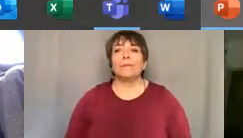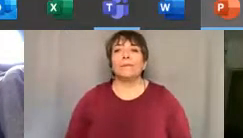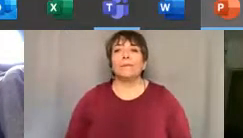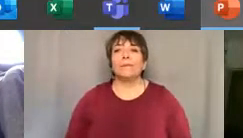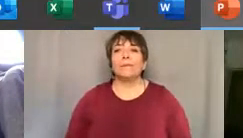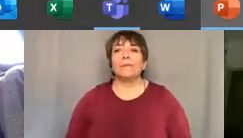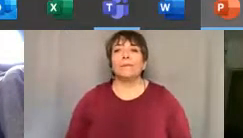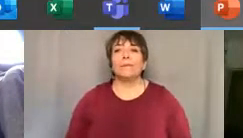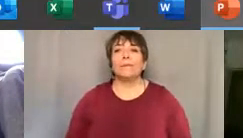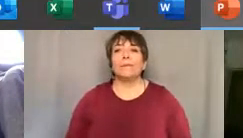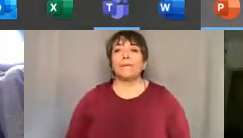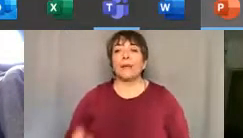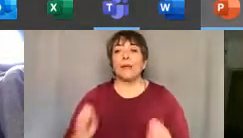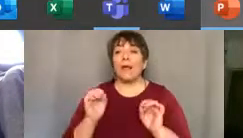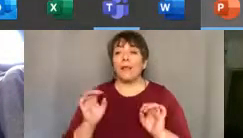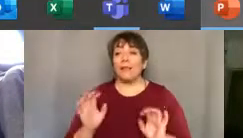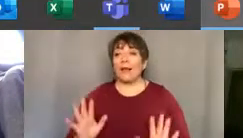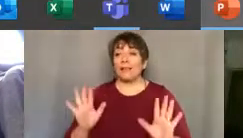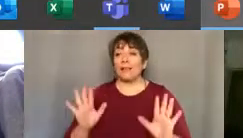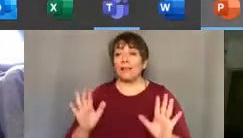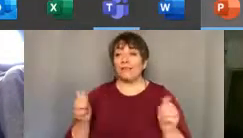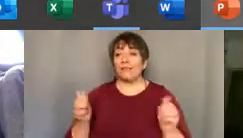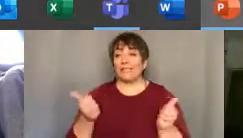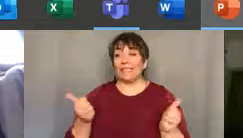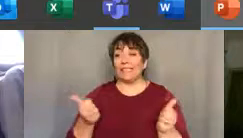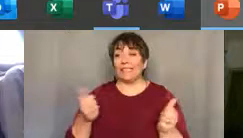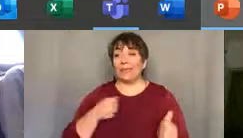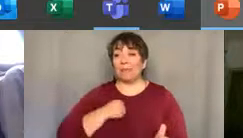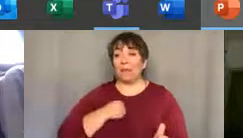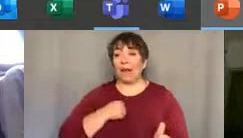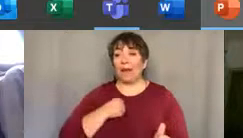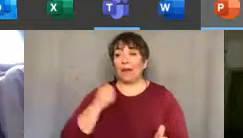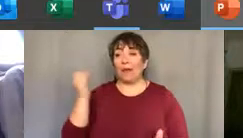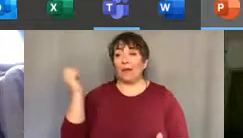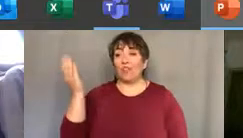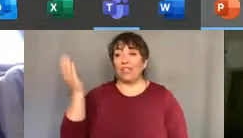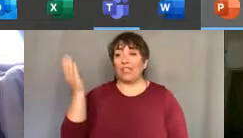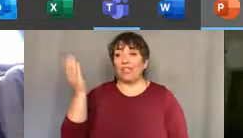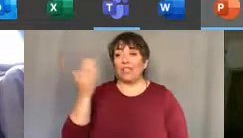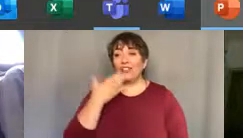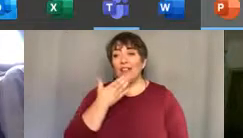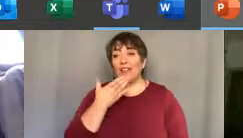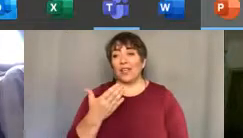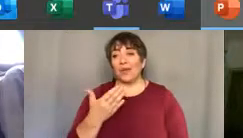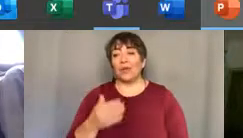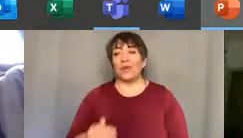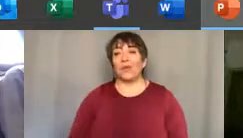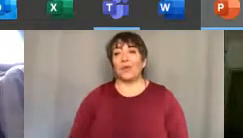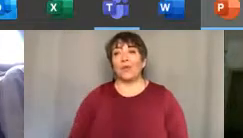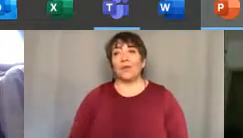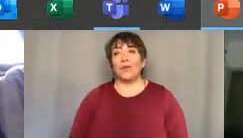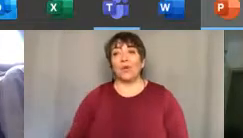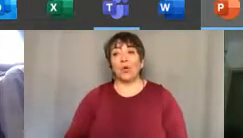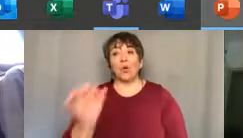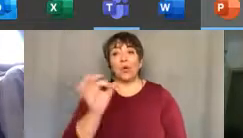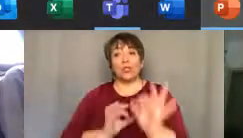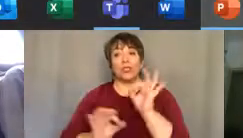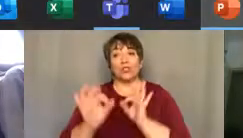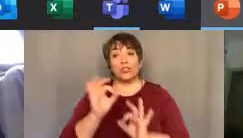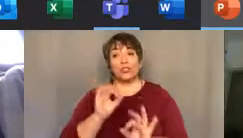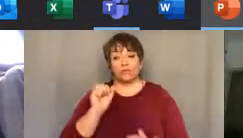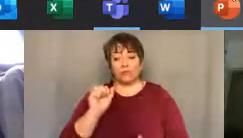And that is the end of my presentation. Thank you very much for listening, and I think we're going to open up for questions. Is that correct?